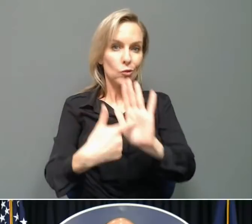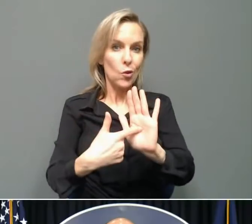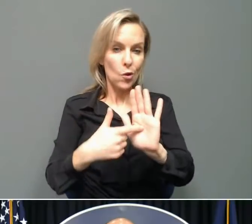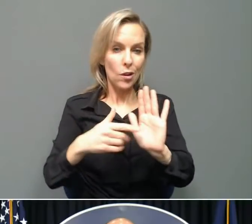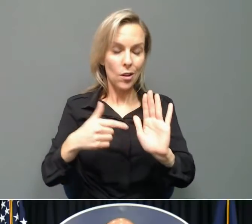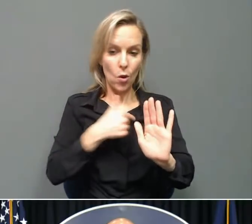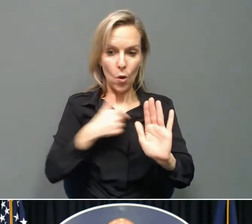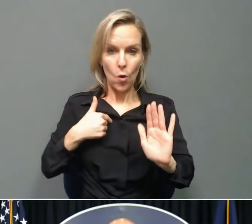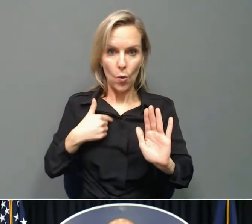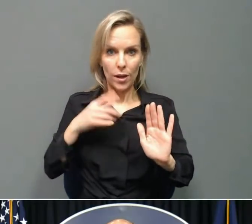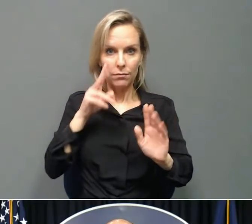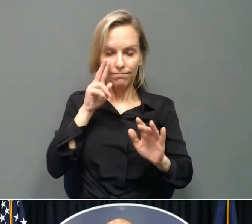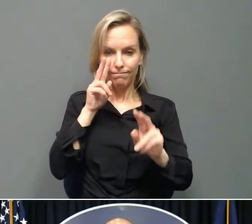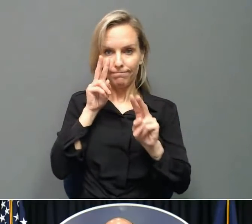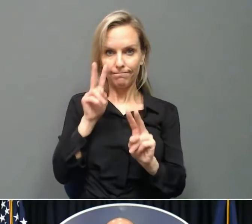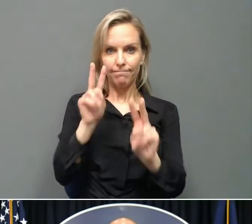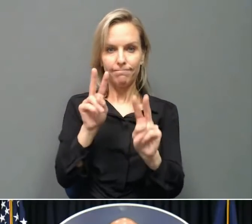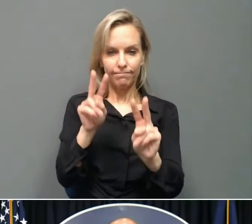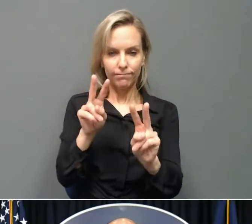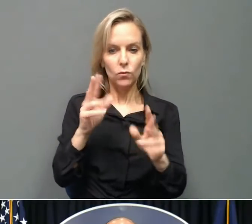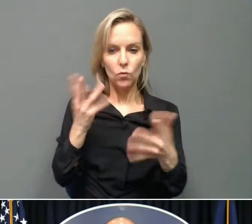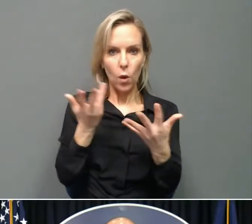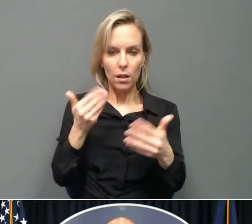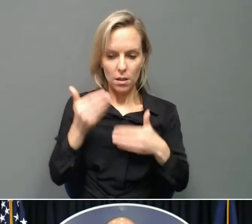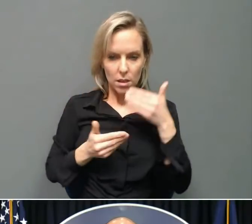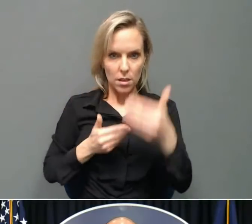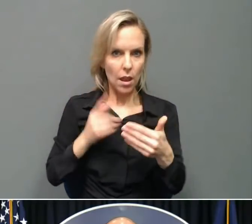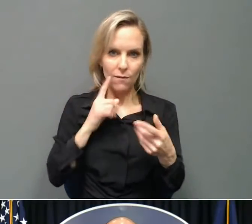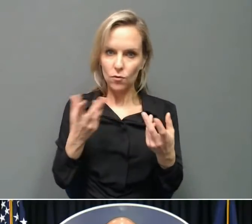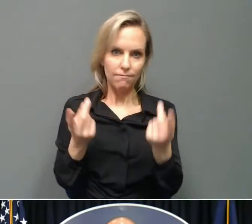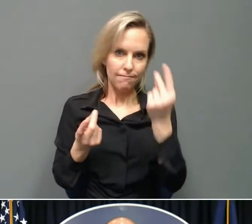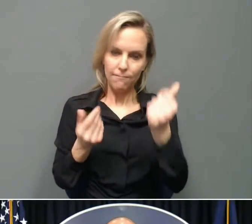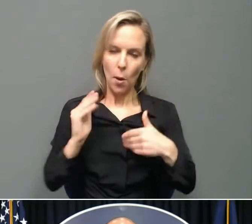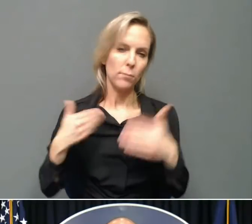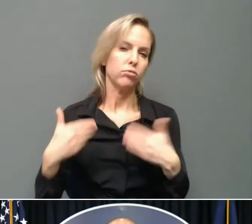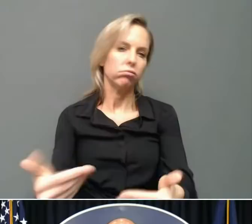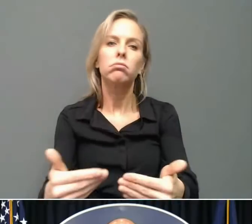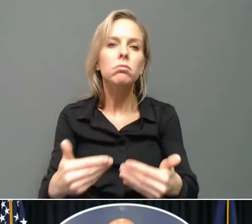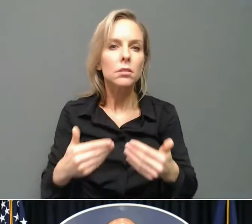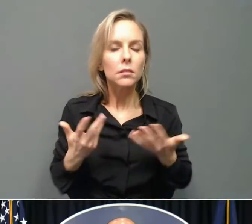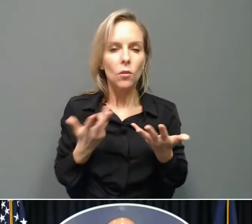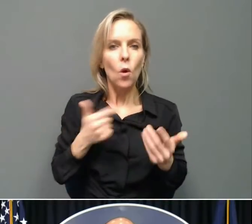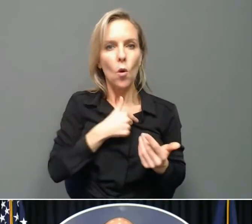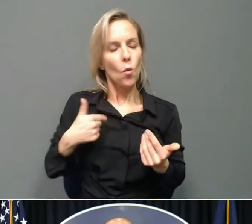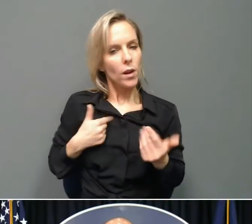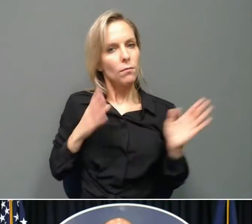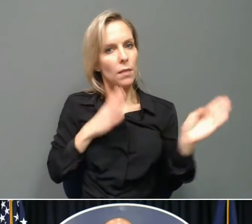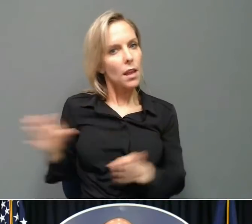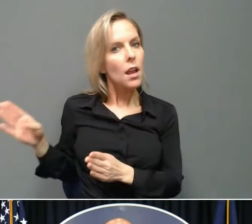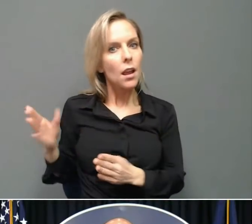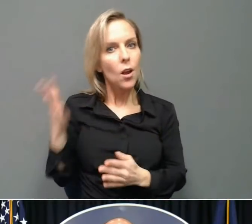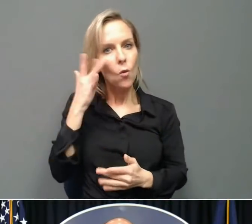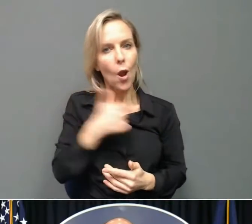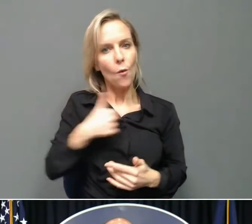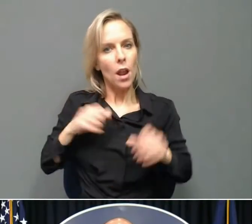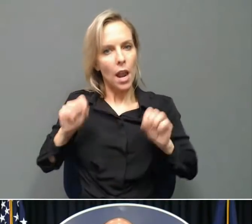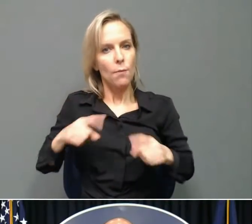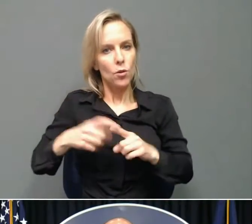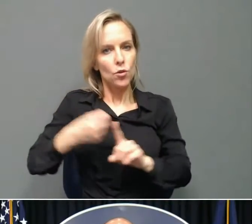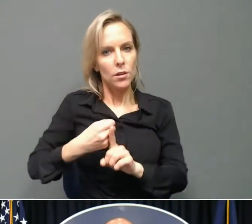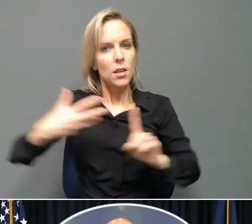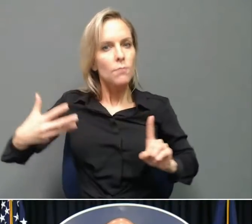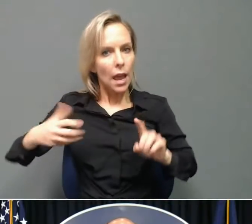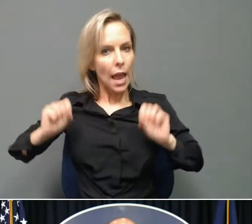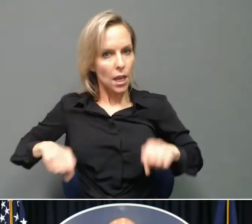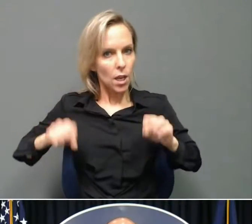getting vaccine, we are going to move very quickly now from this point forward. That's why we were able to expand the eligibility starting